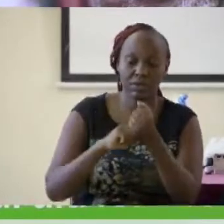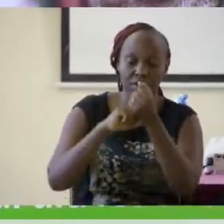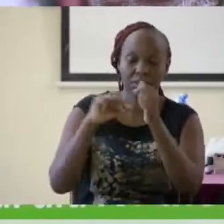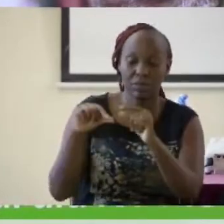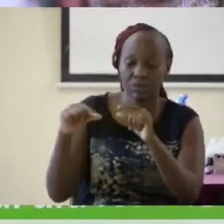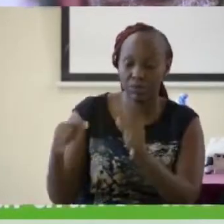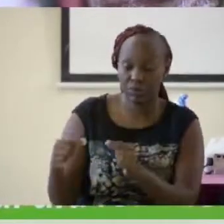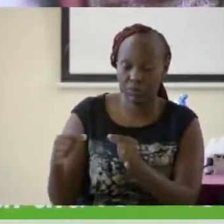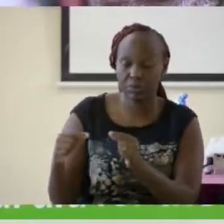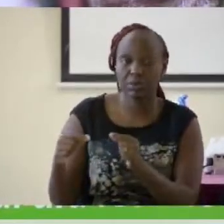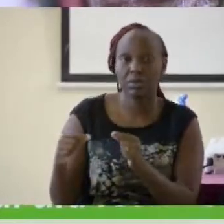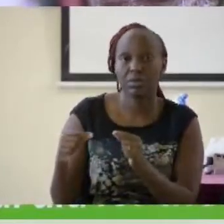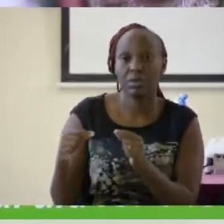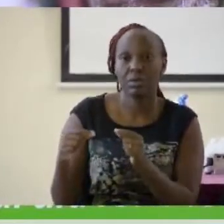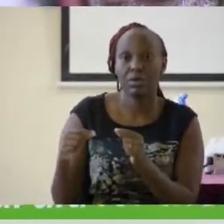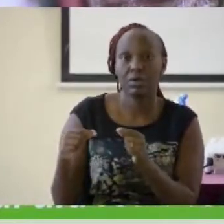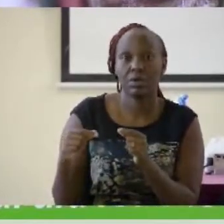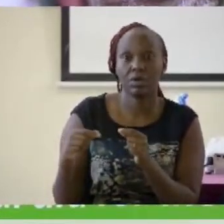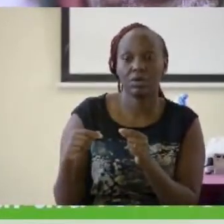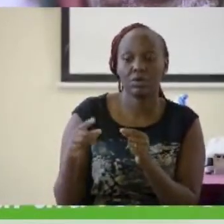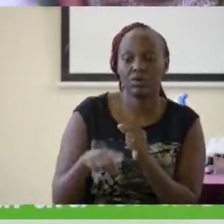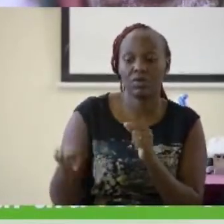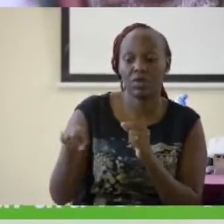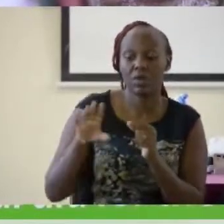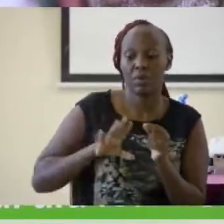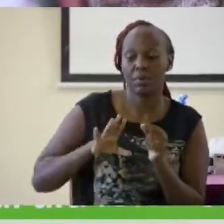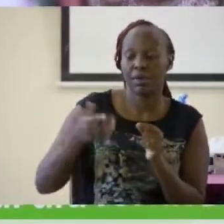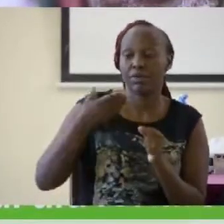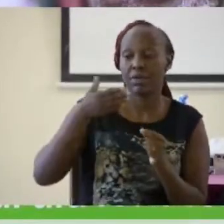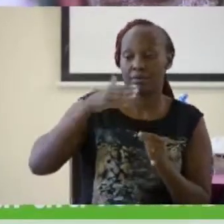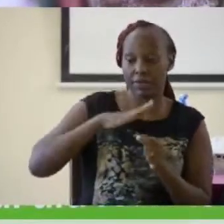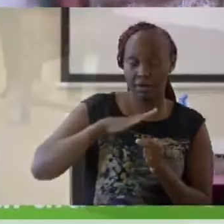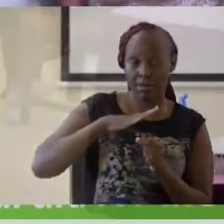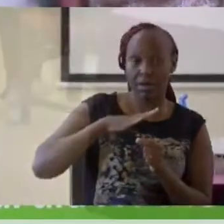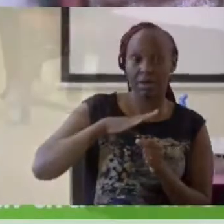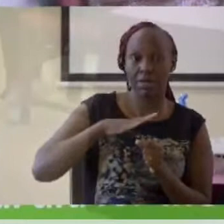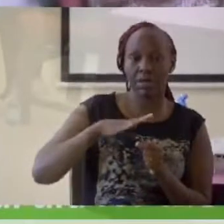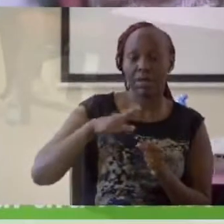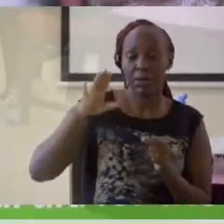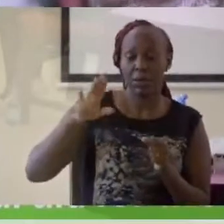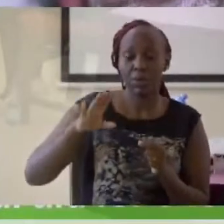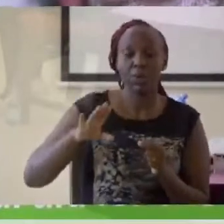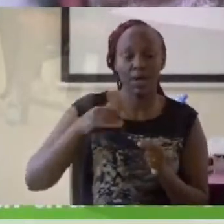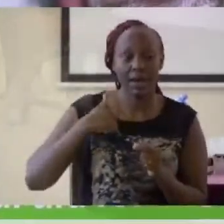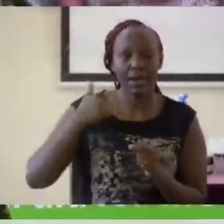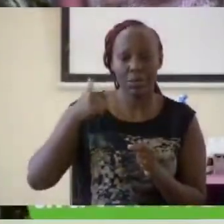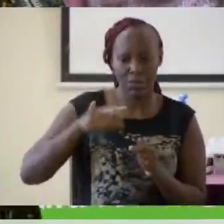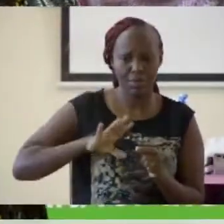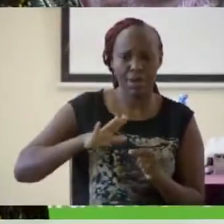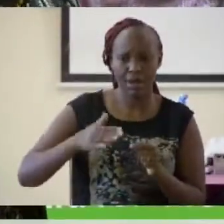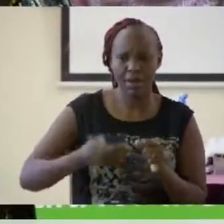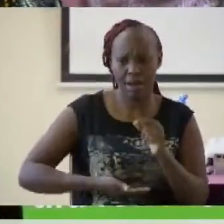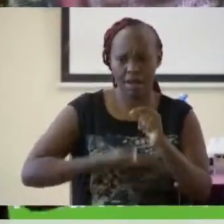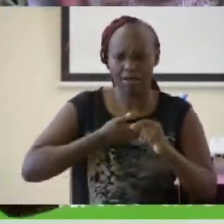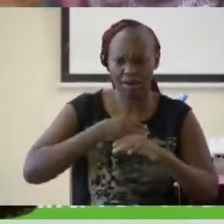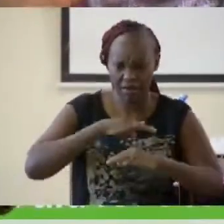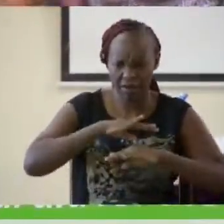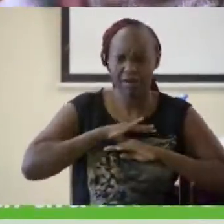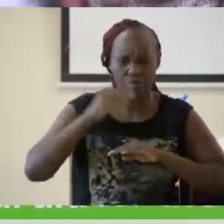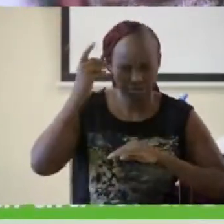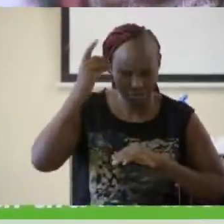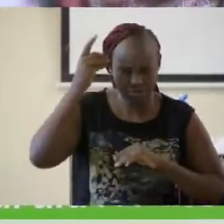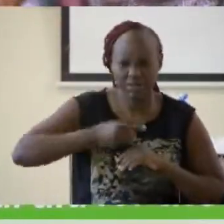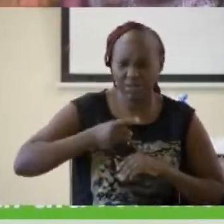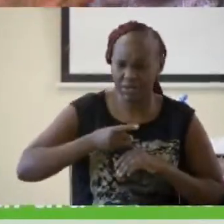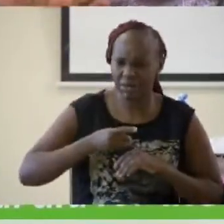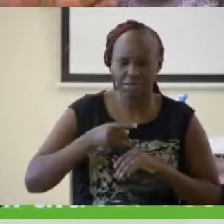and for the women to give us feedback. And they were angry enough, adequately angry, to decide that